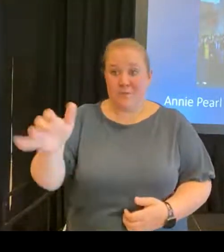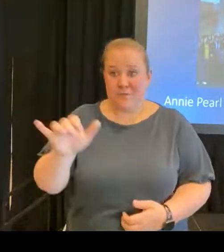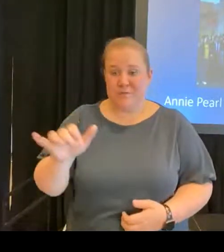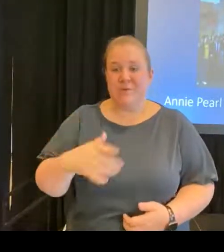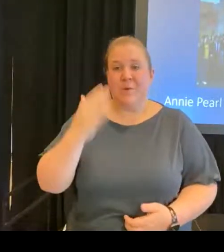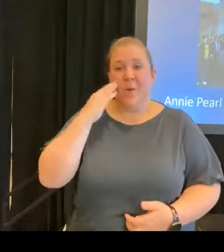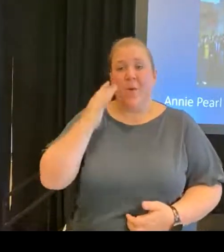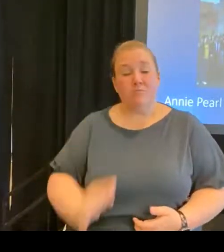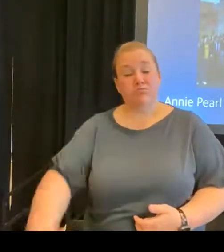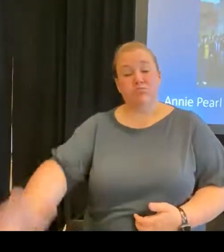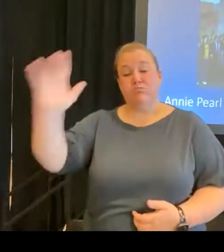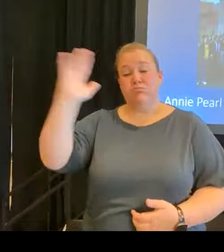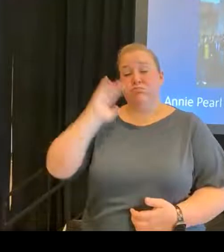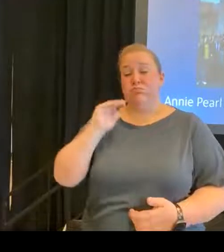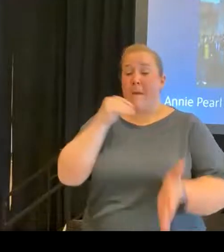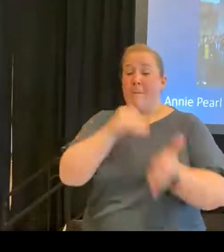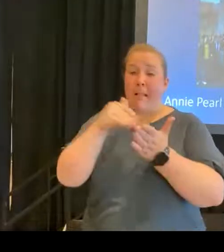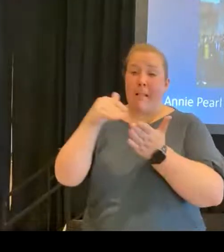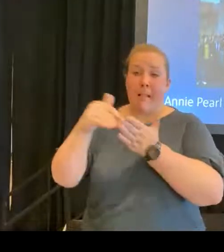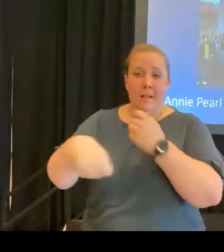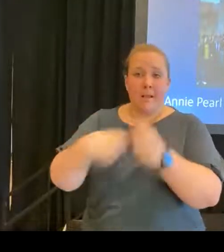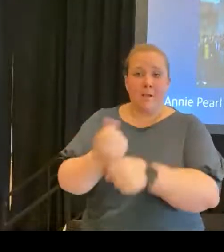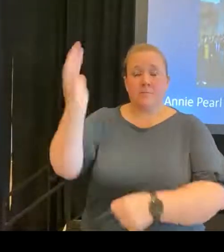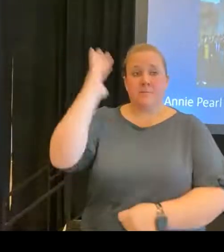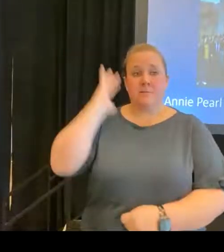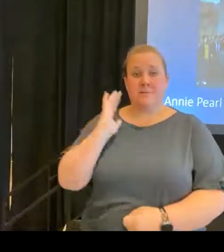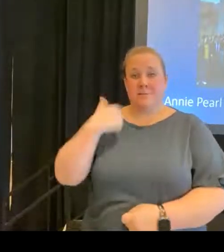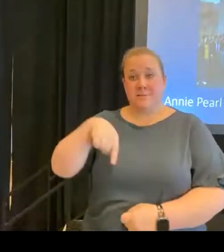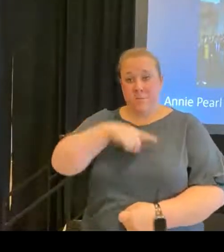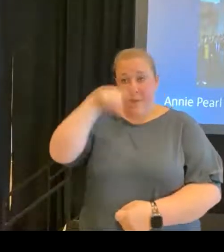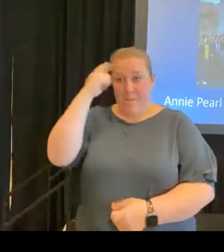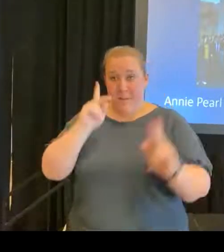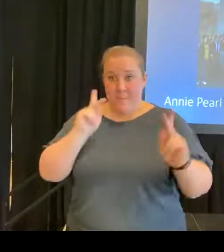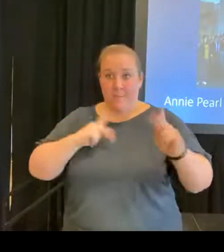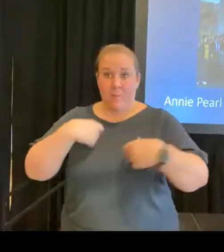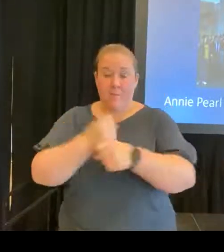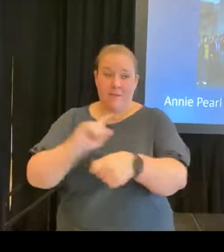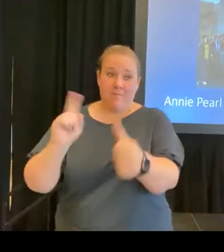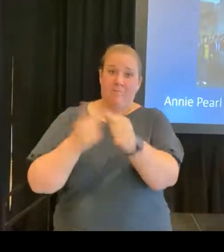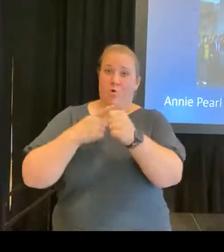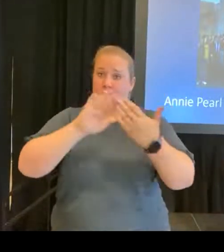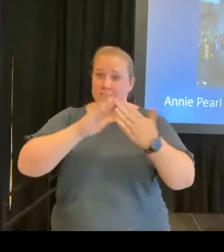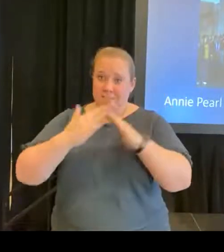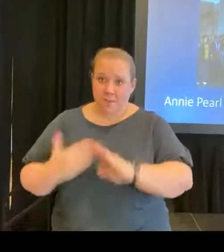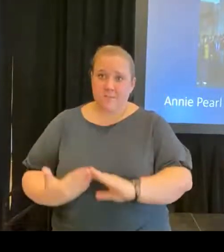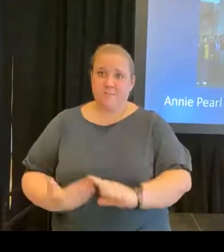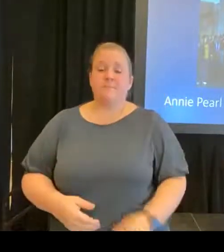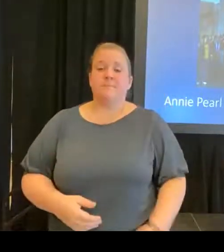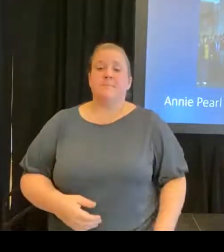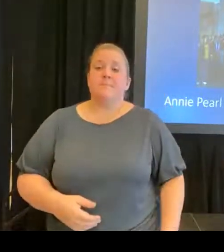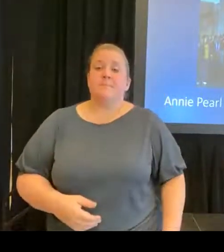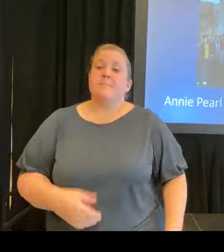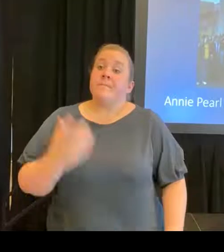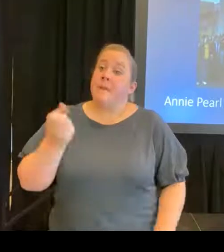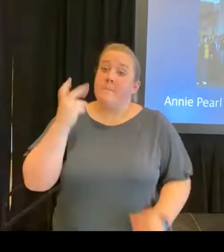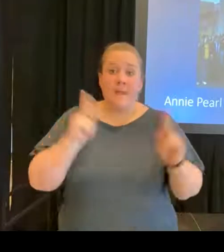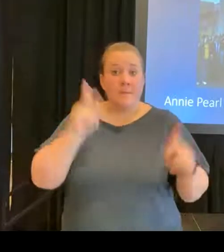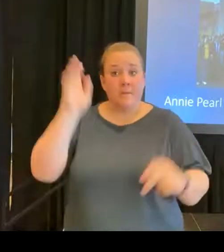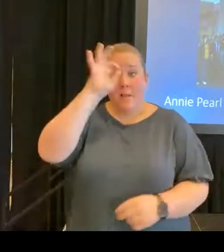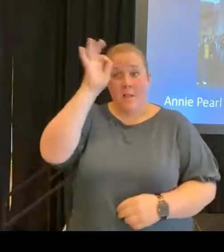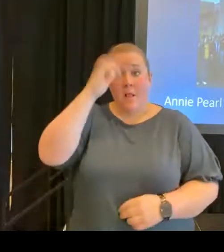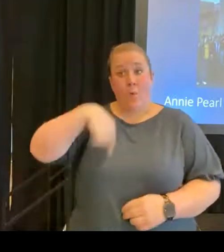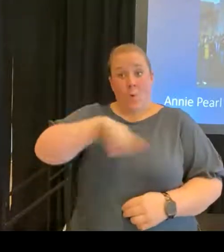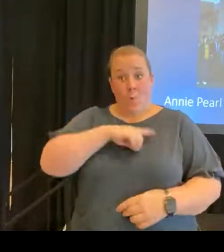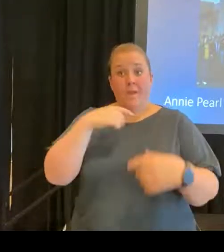way back millions of years ago when we created the first civilization in the world. I'm saying a lot of people don't know that